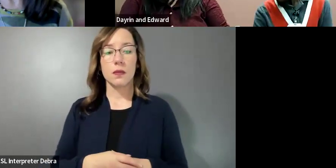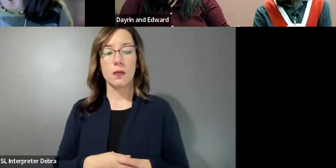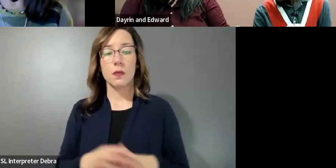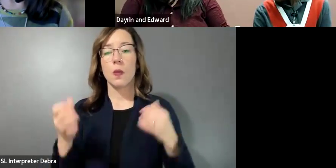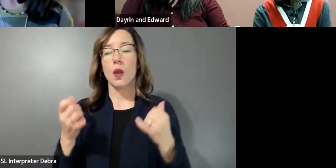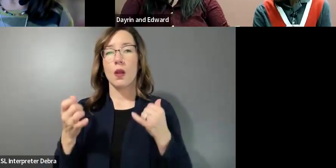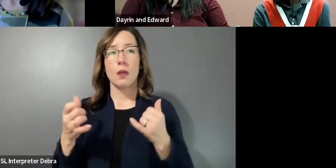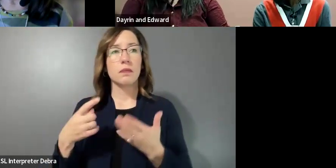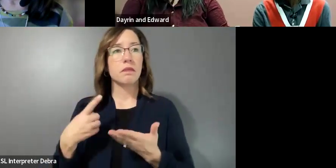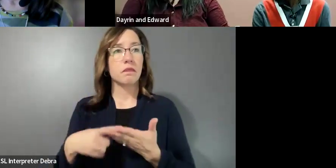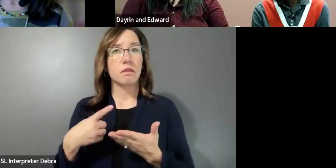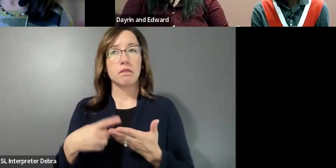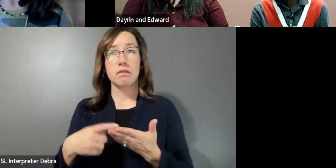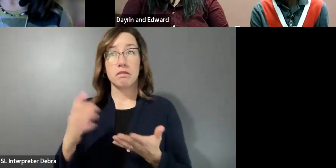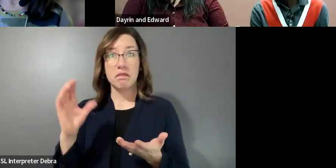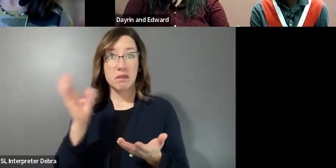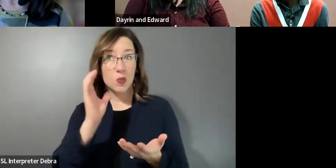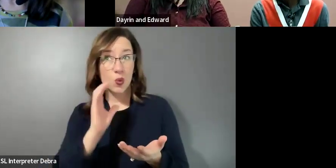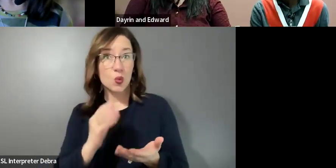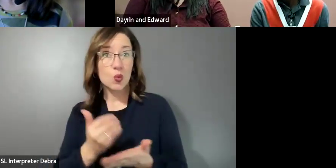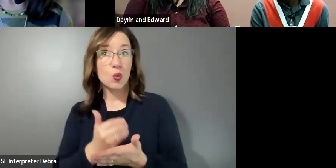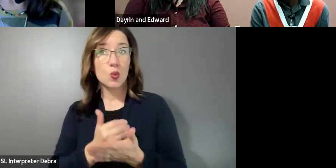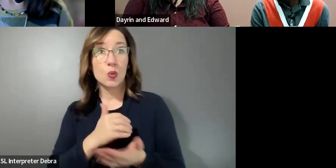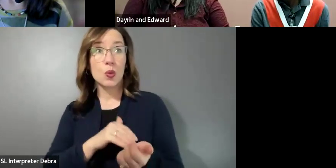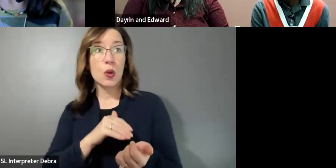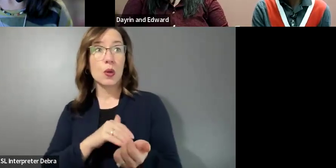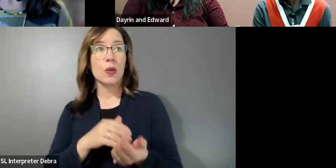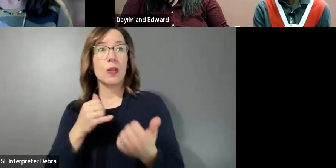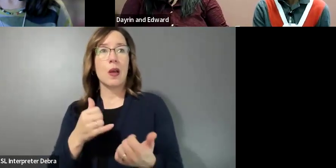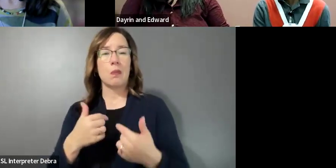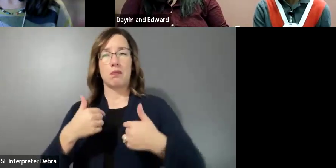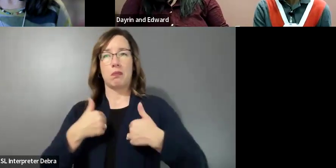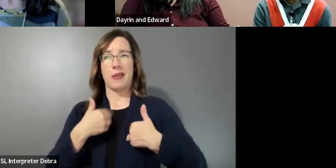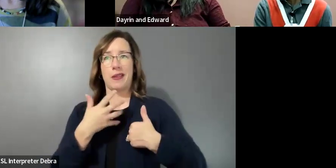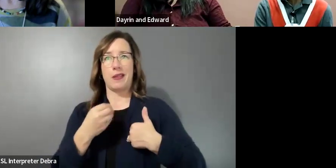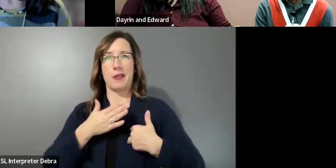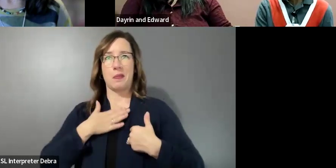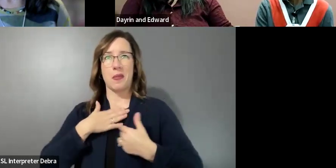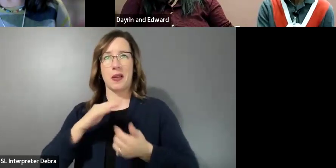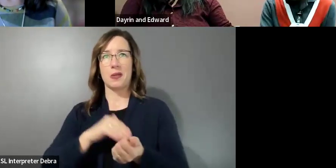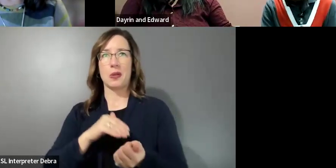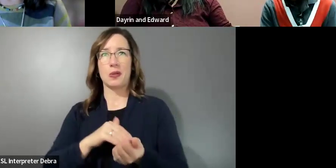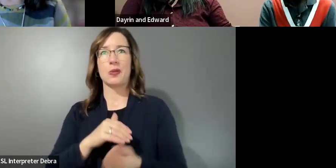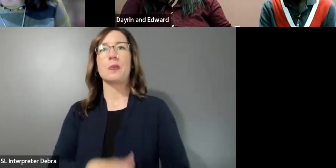we've been talking about finding a new doctor, now we're gonna talk about me and my doctor.